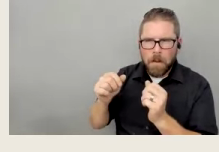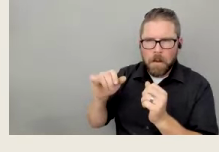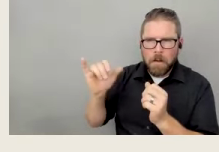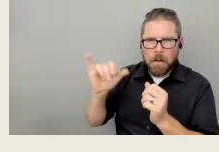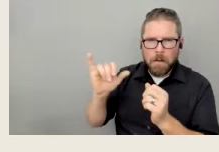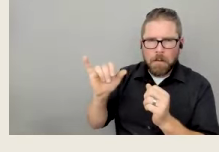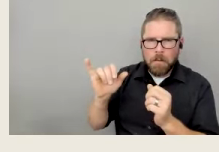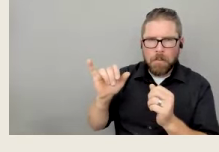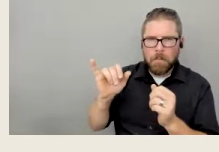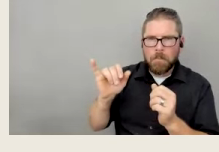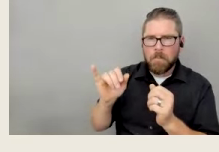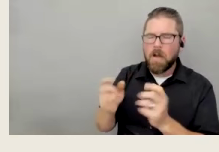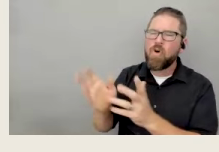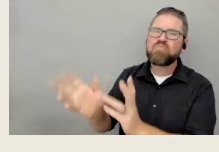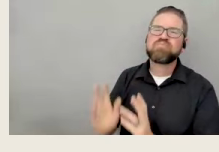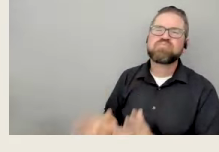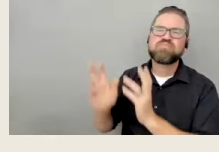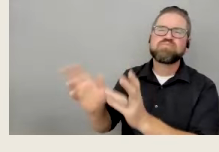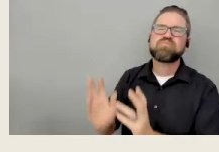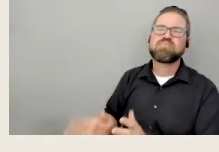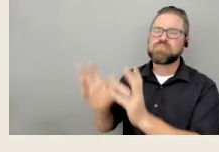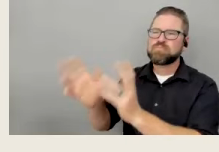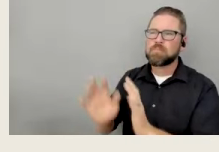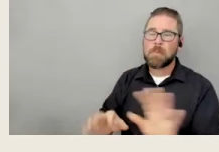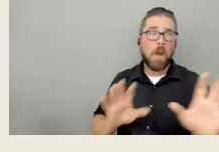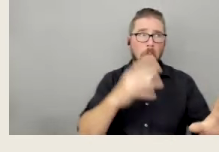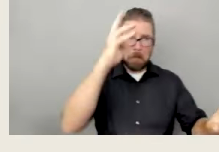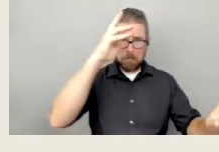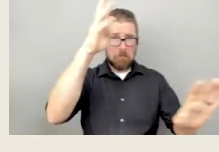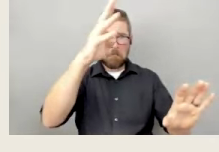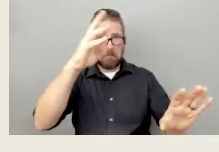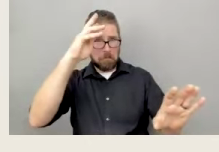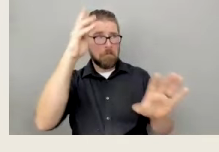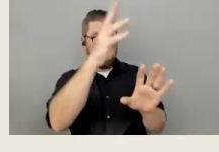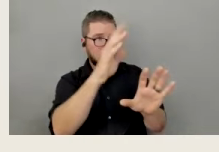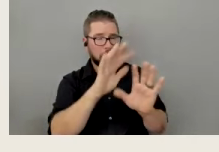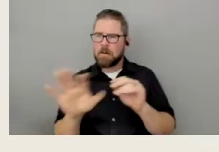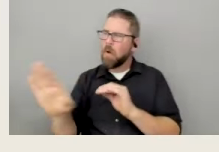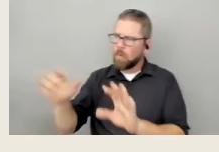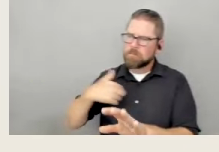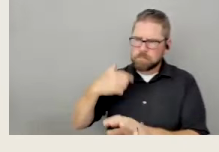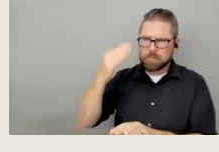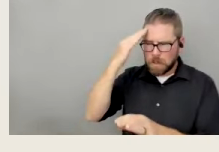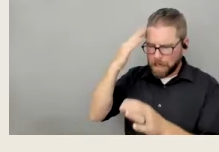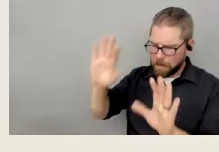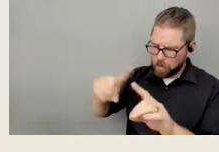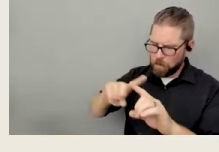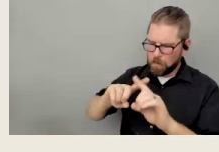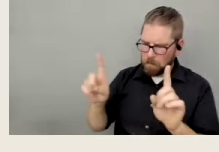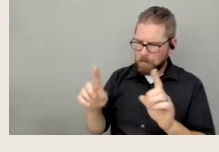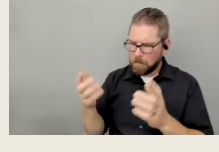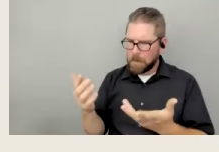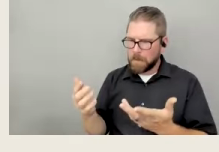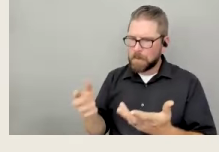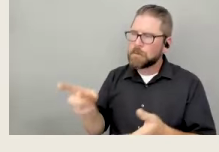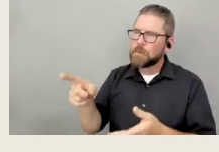this locker room talk and they're talking about things that, fully hypothetical. yeah, but that make you uncomfortable, or